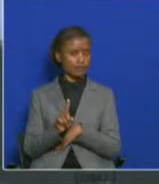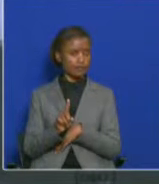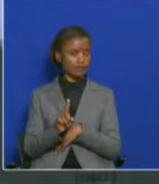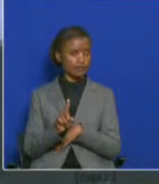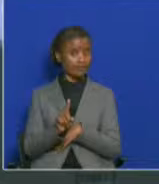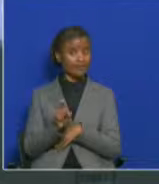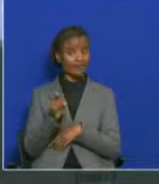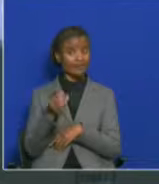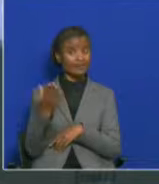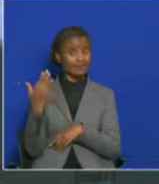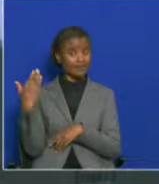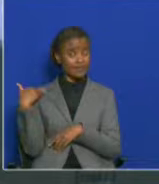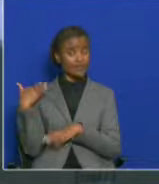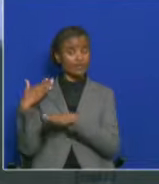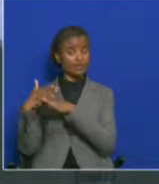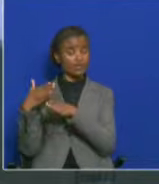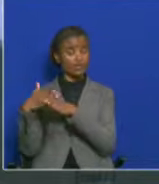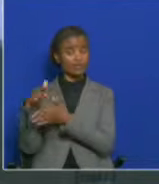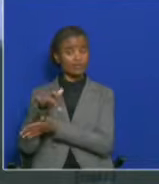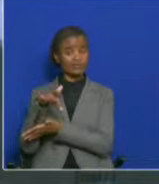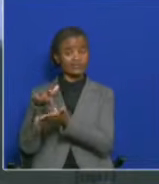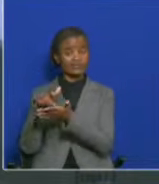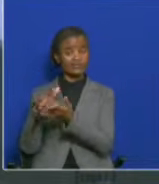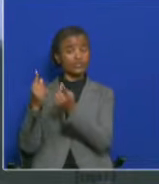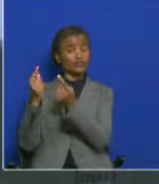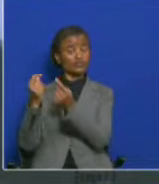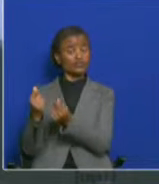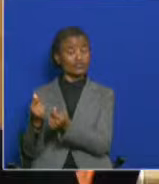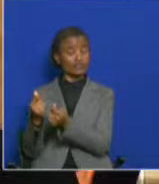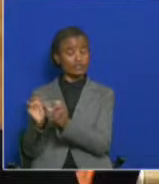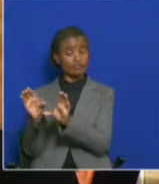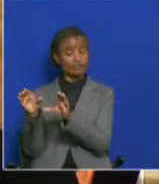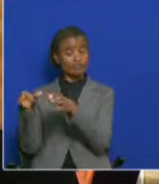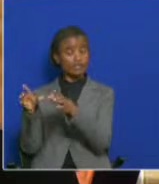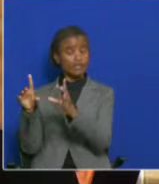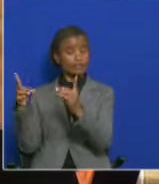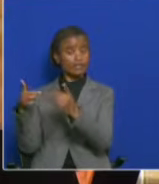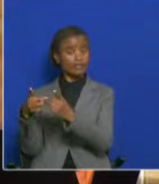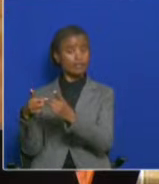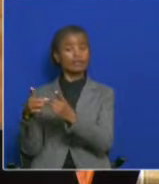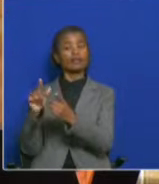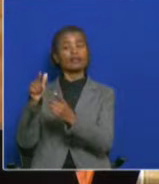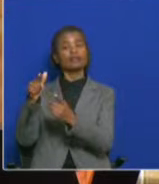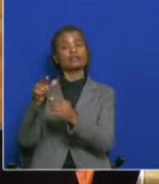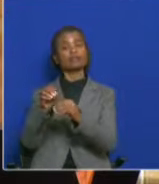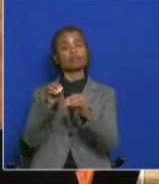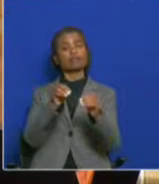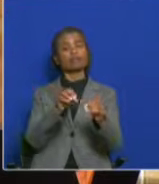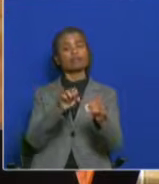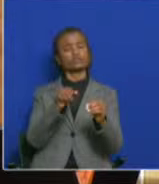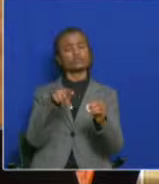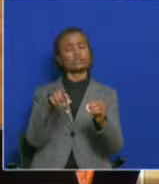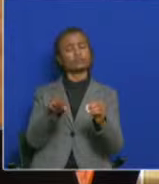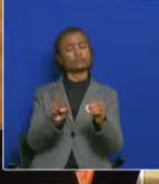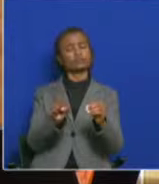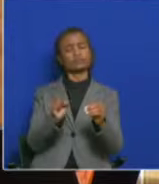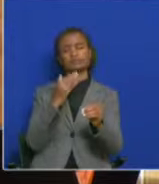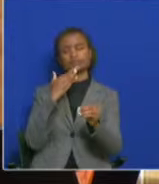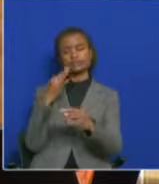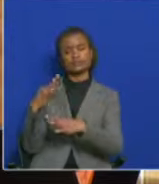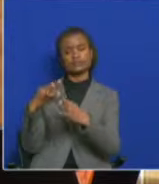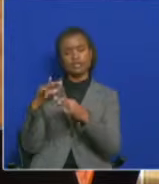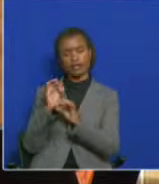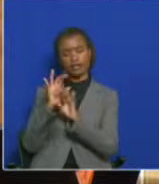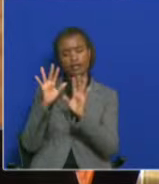and then at some point he moved to SAPS? Can you just clear up that confusion? Yes, Commissioner Khumalo,